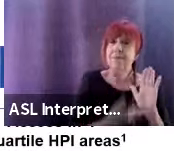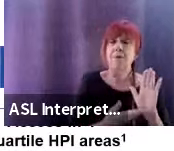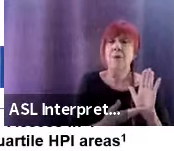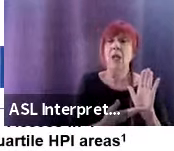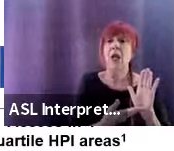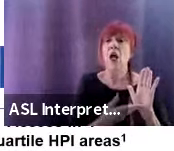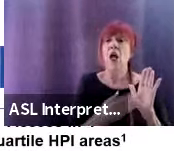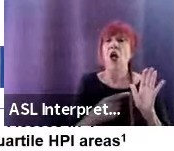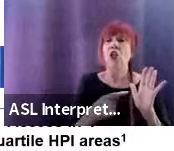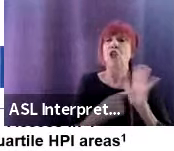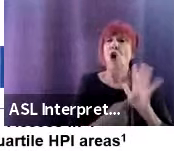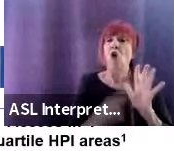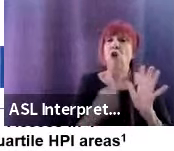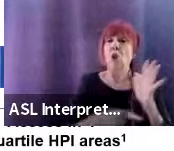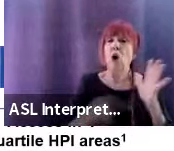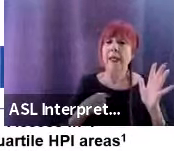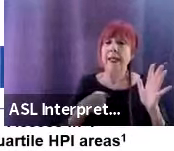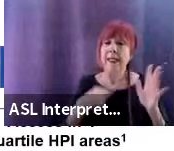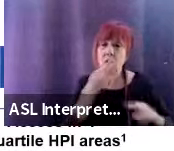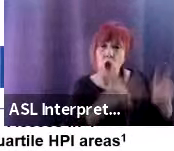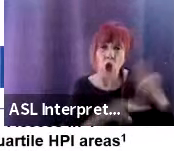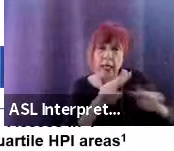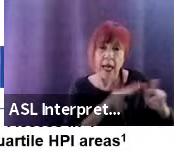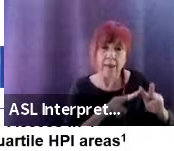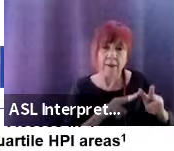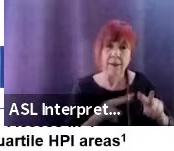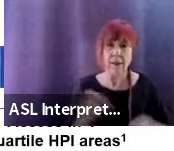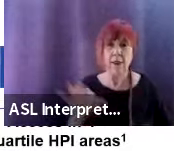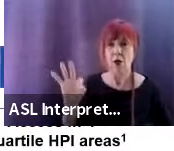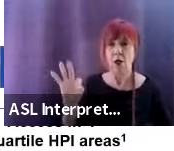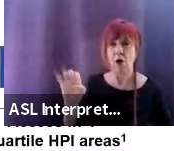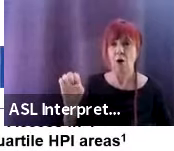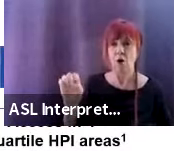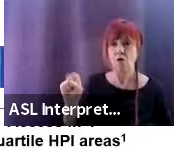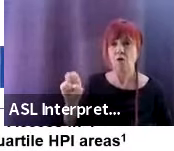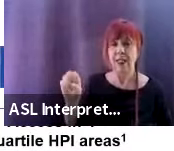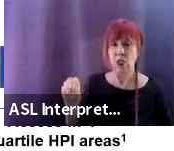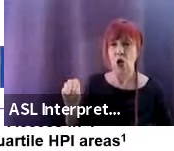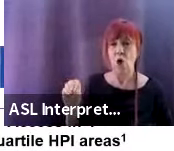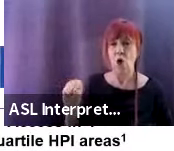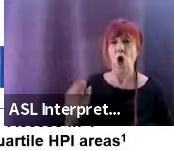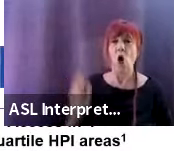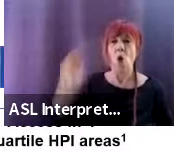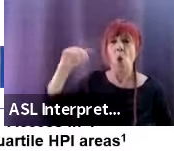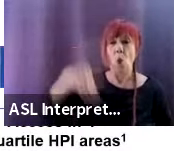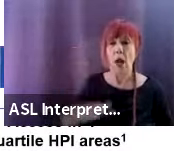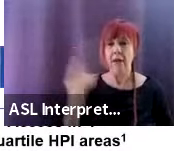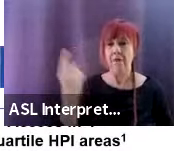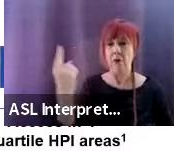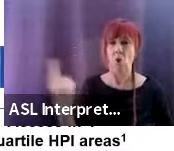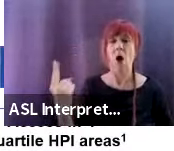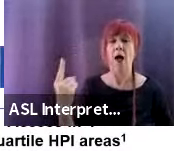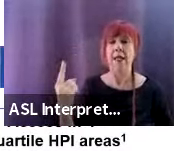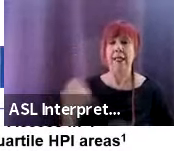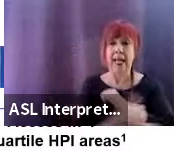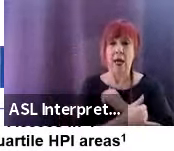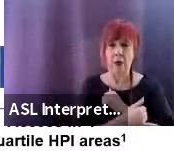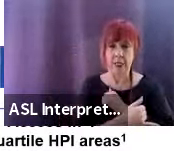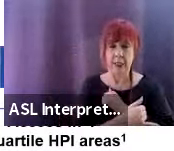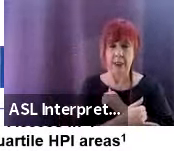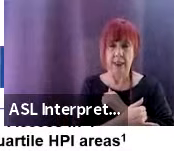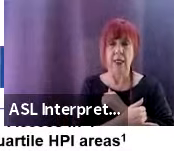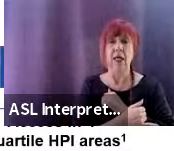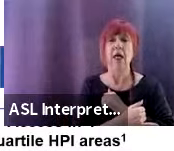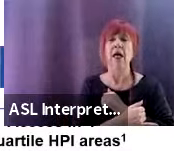our network development. So this is Fresno. So this is one of our wave 1 counties, and how we looked at geographic access and the